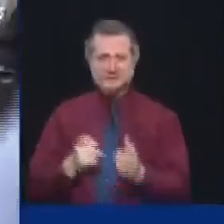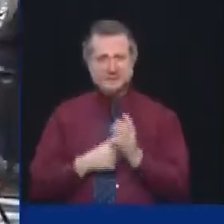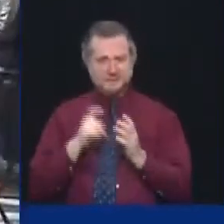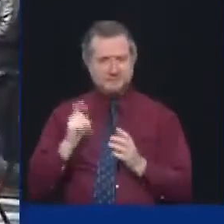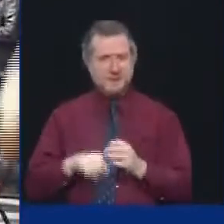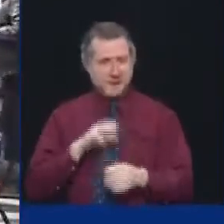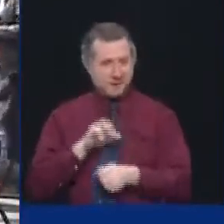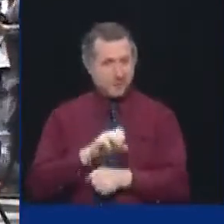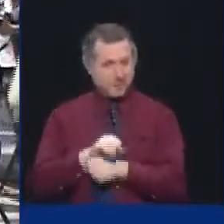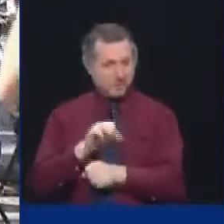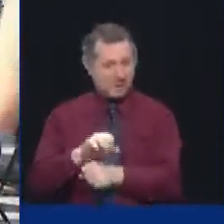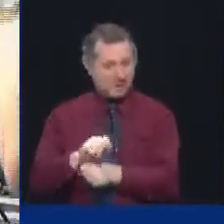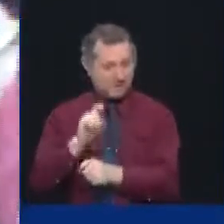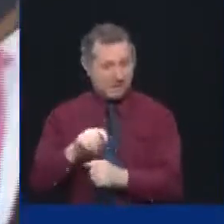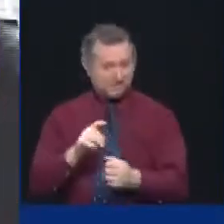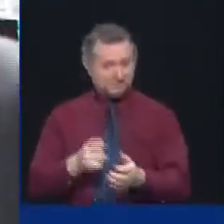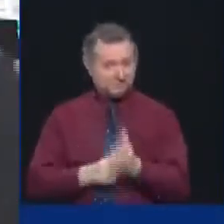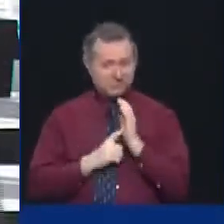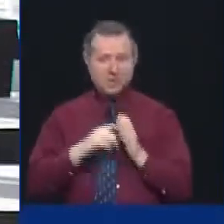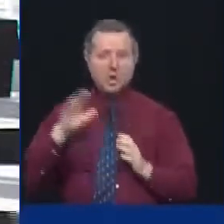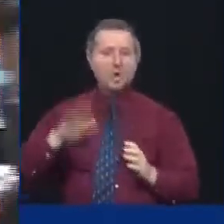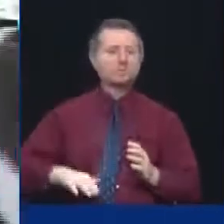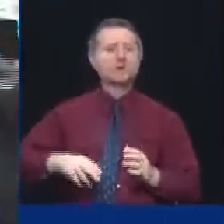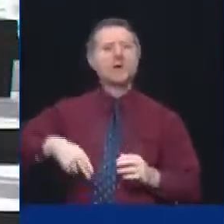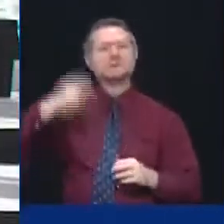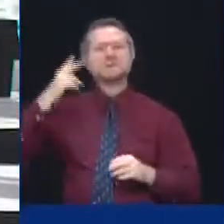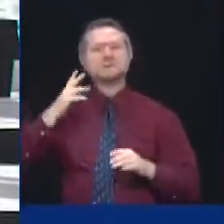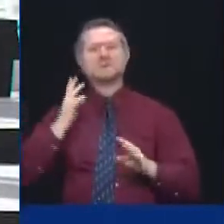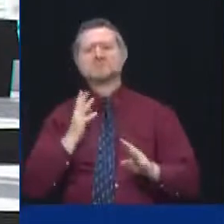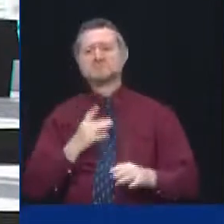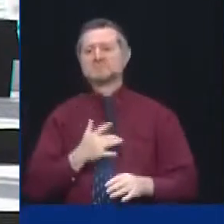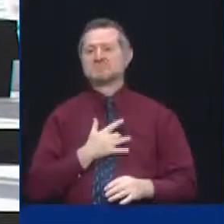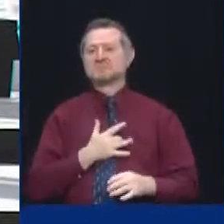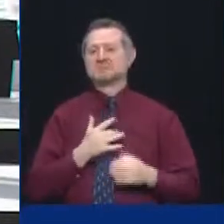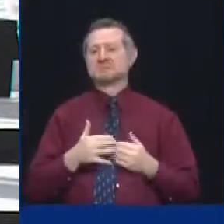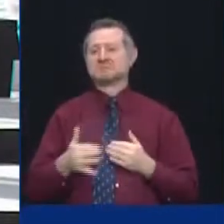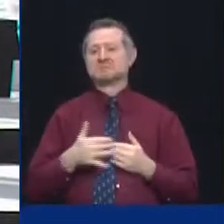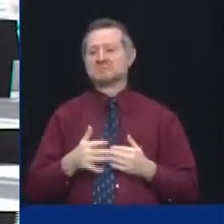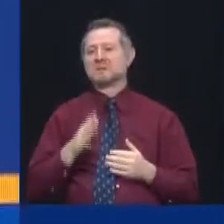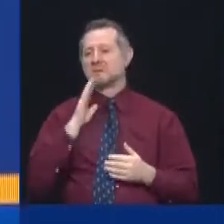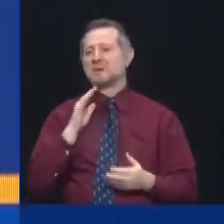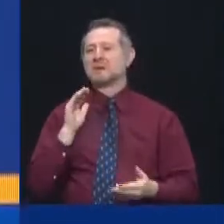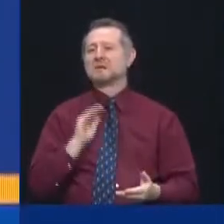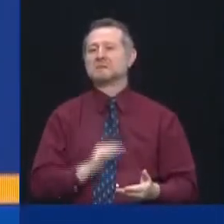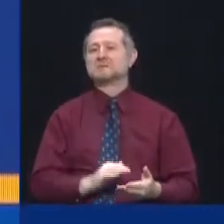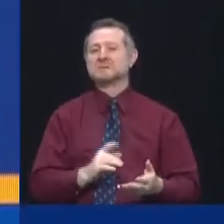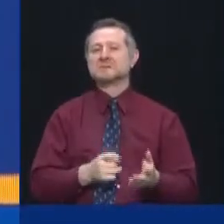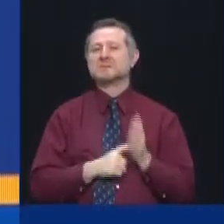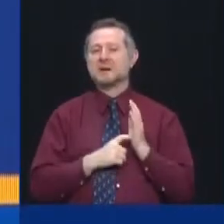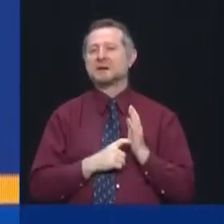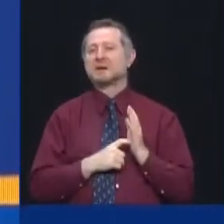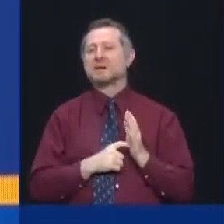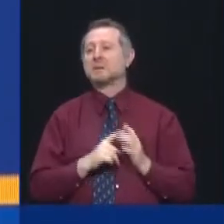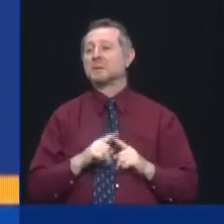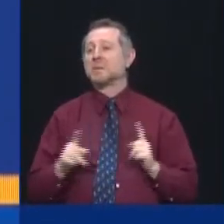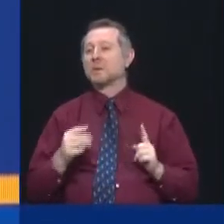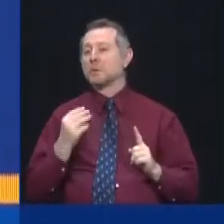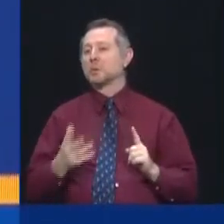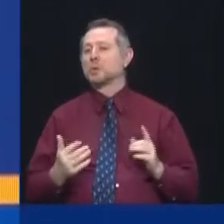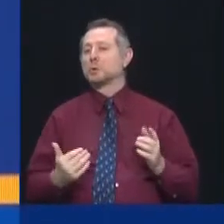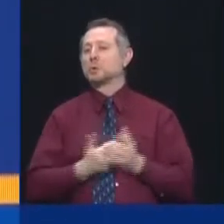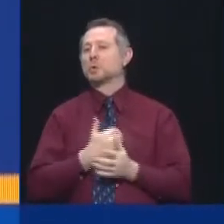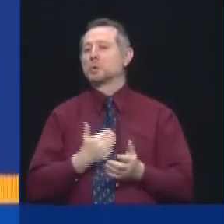every home has accessible broadband and affordable broadband. No child is going to